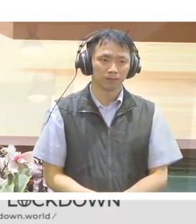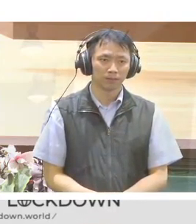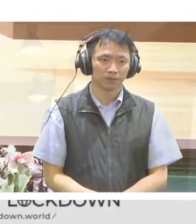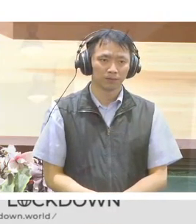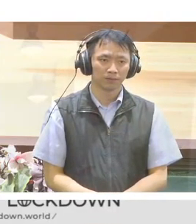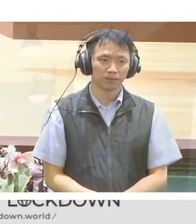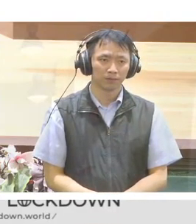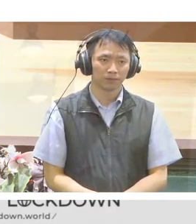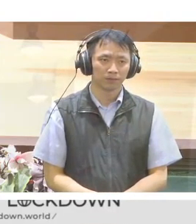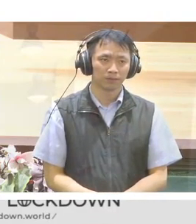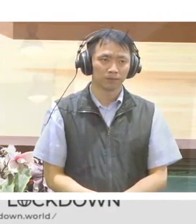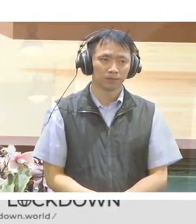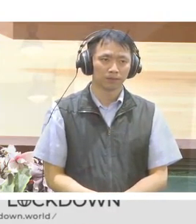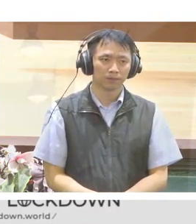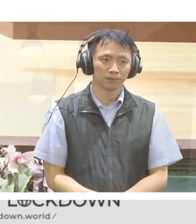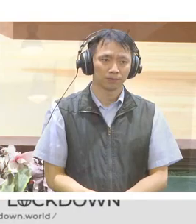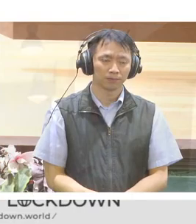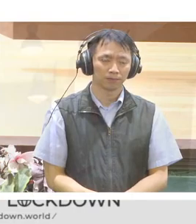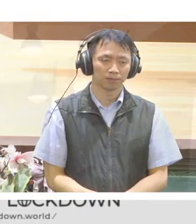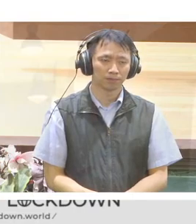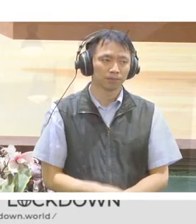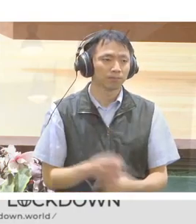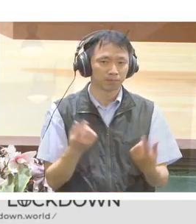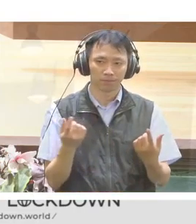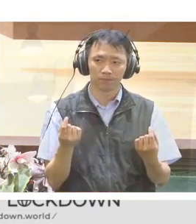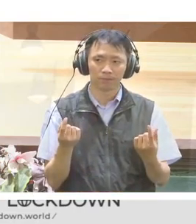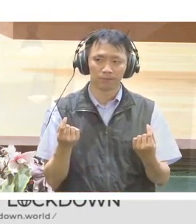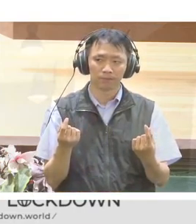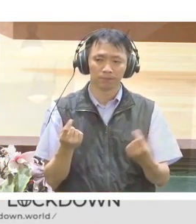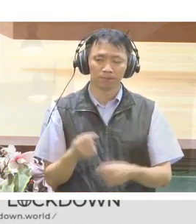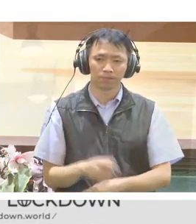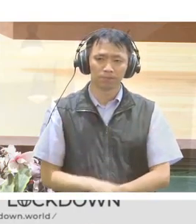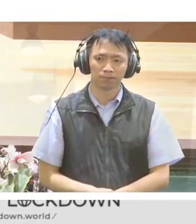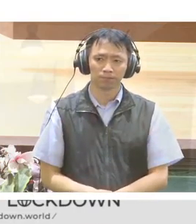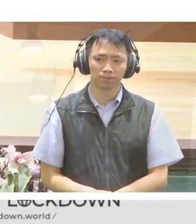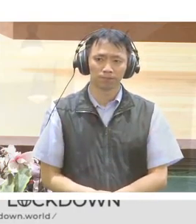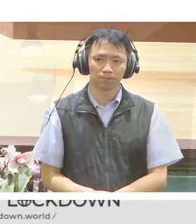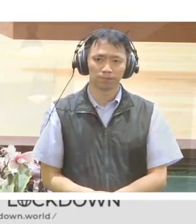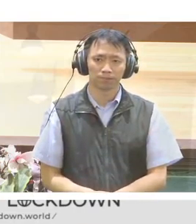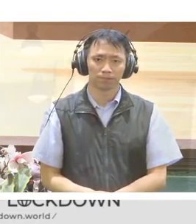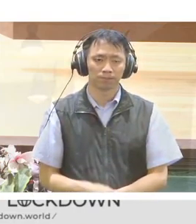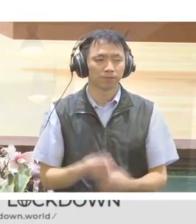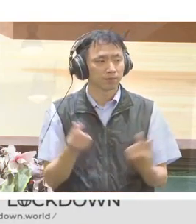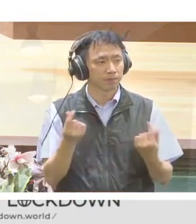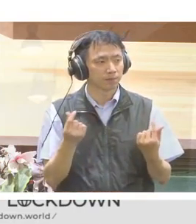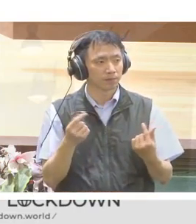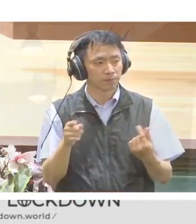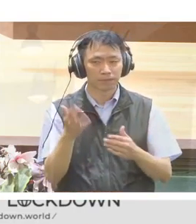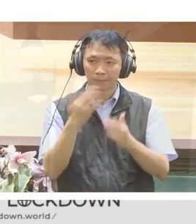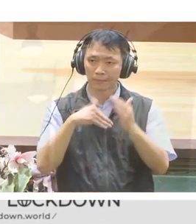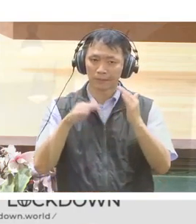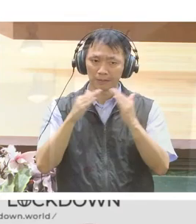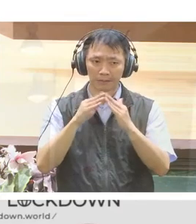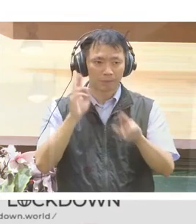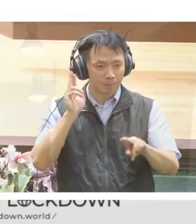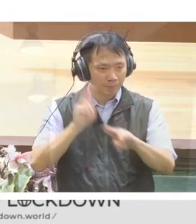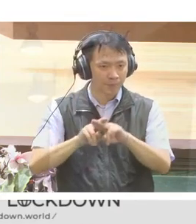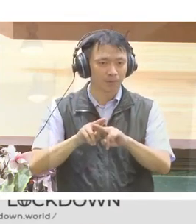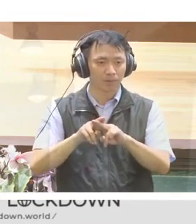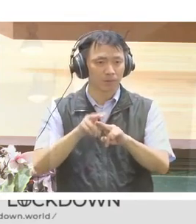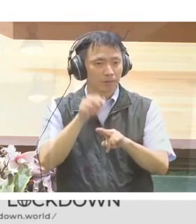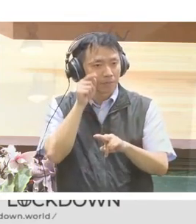harms to rights. Equally, we're going to flag off things like perhaps schools being closed for more than 4 months, because then, you know, that